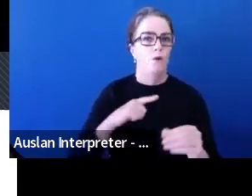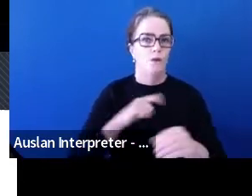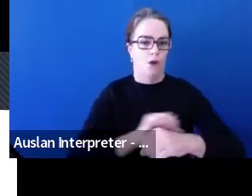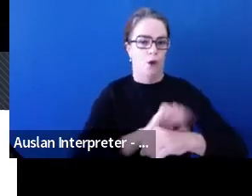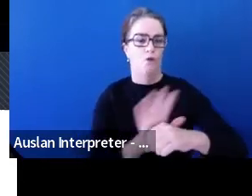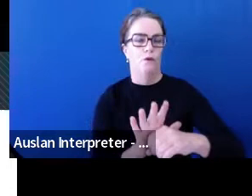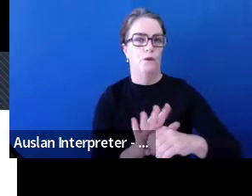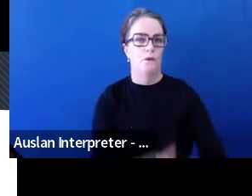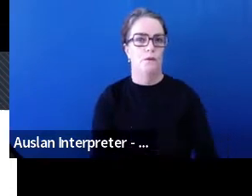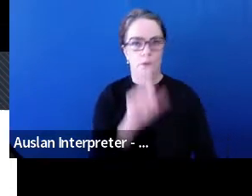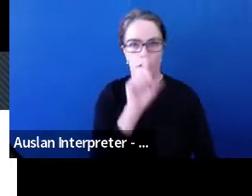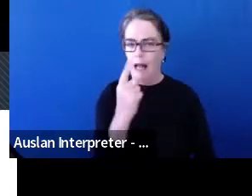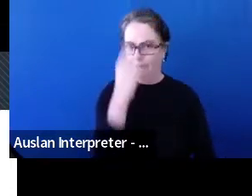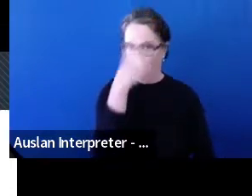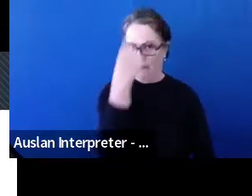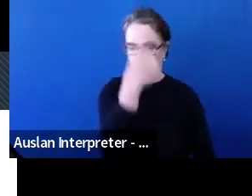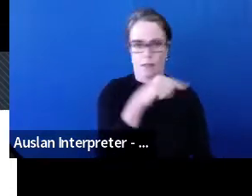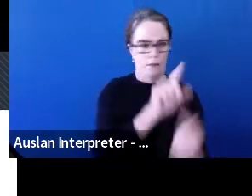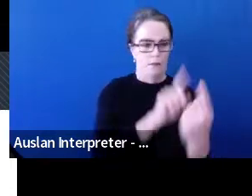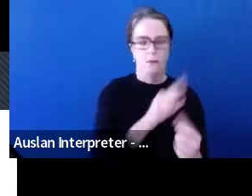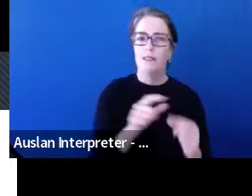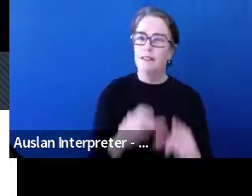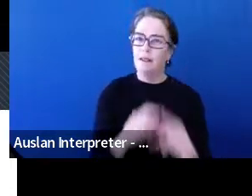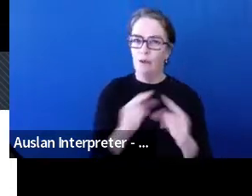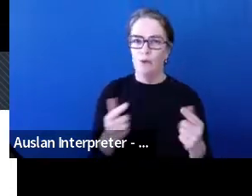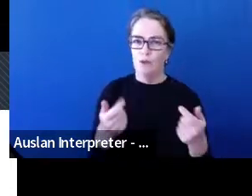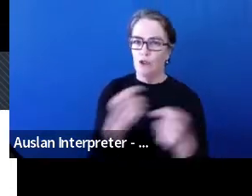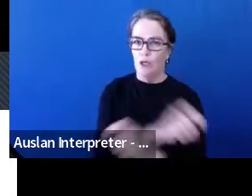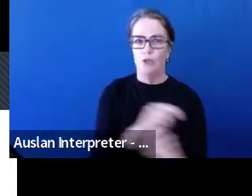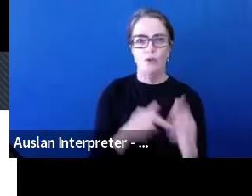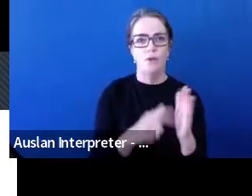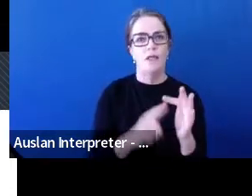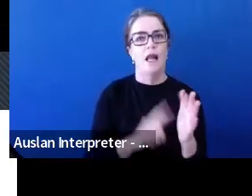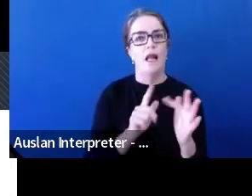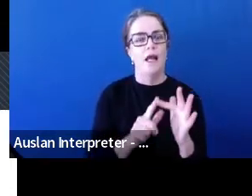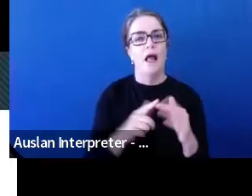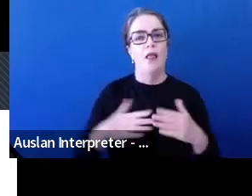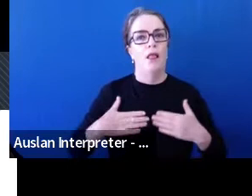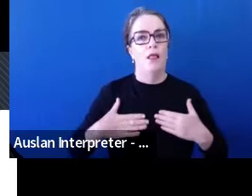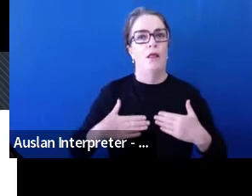Very difficult switching to telehealth for a lot of people, particularly for counselling.